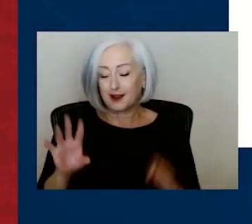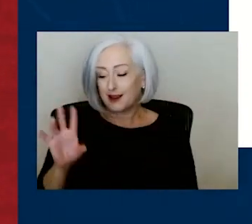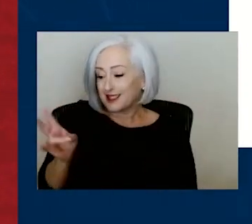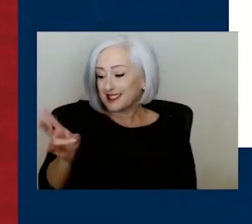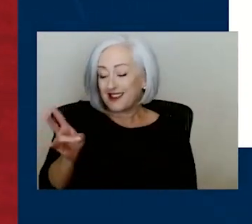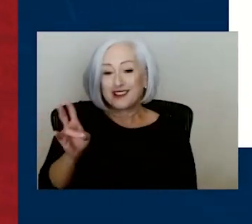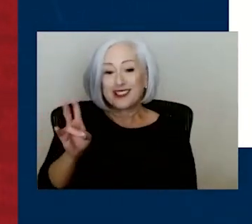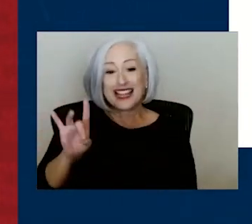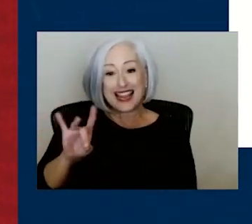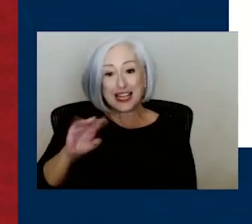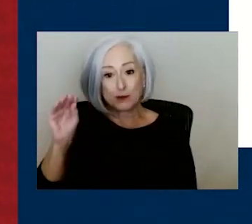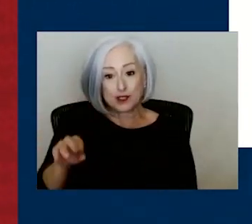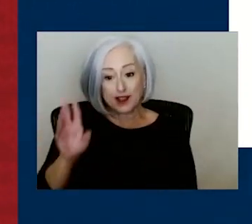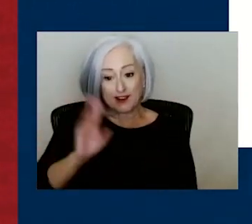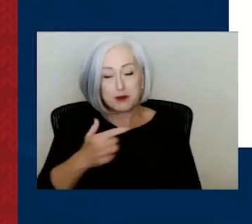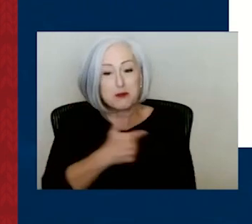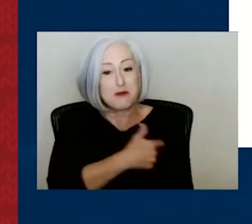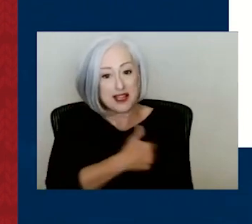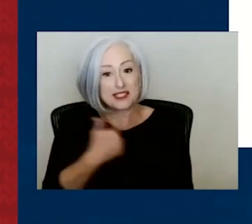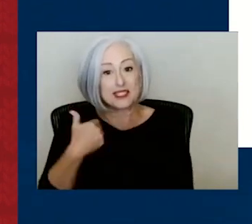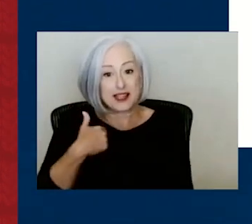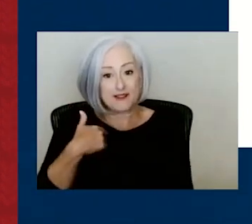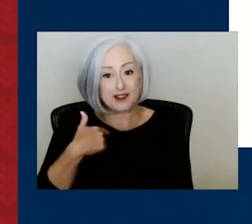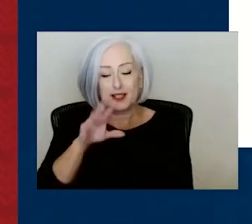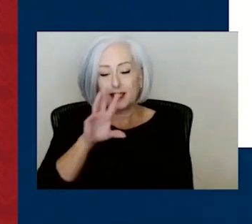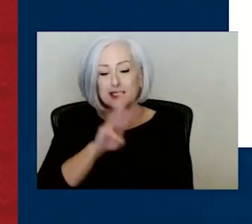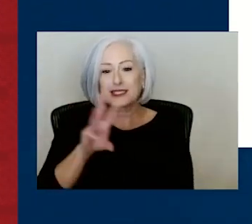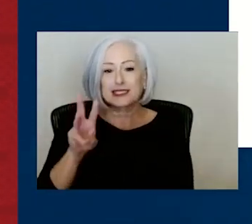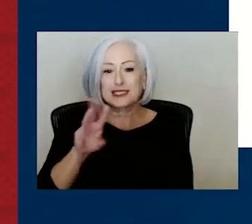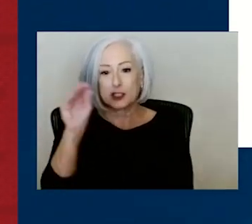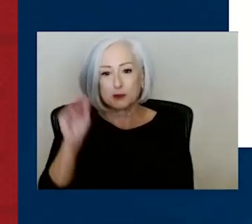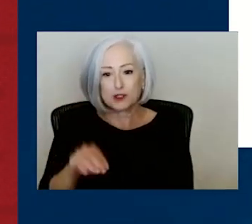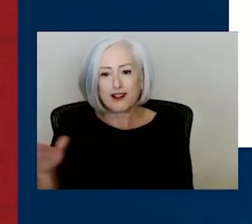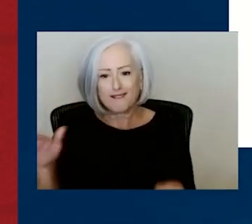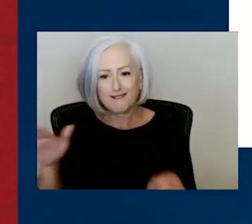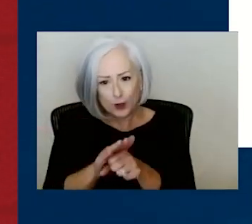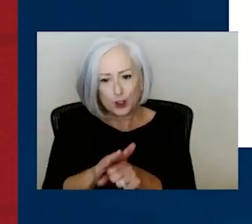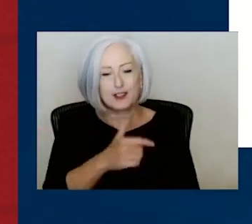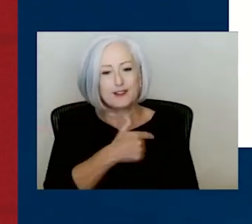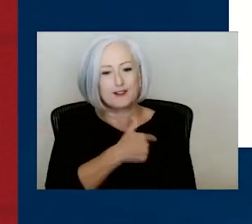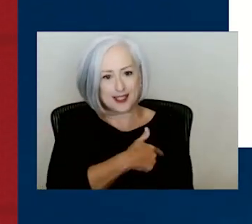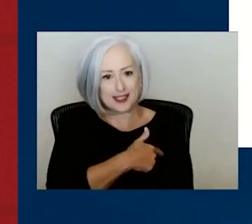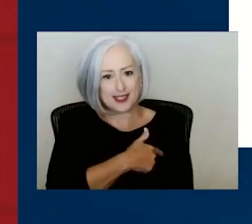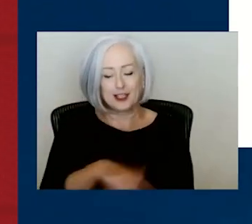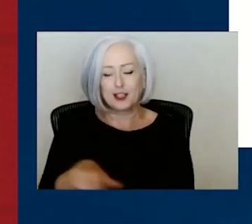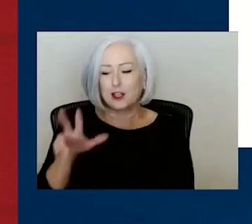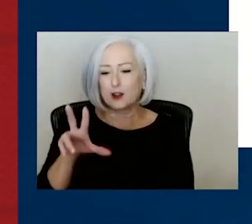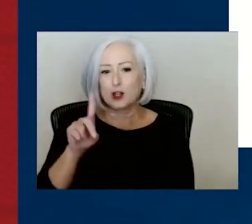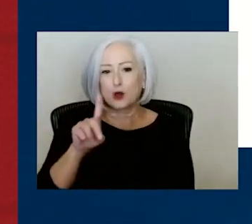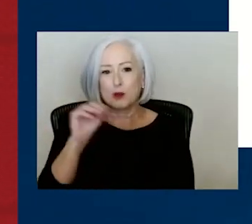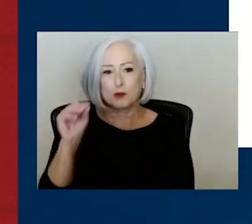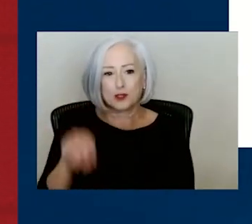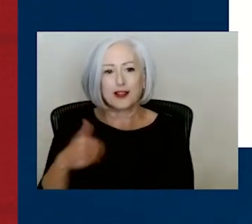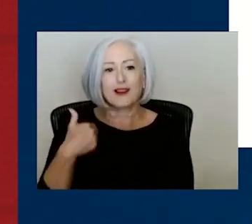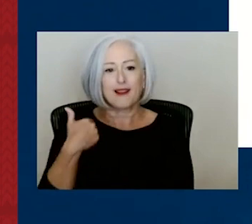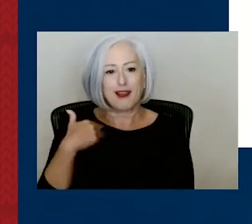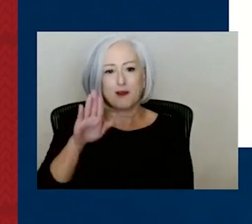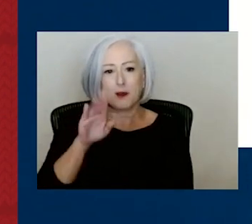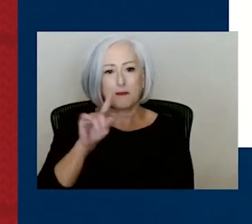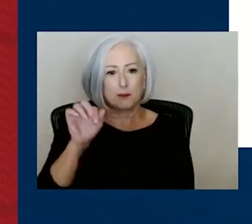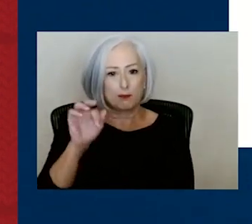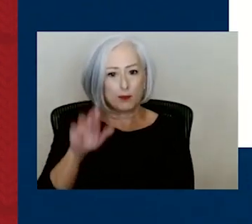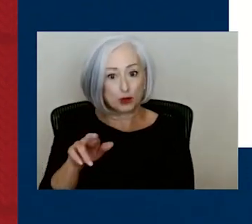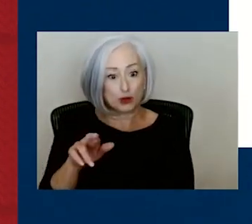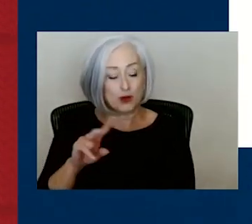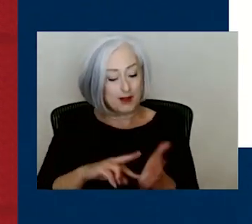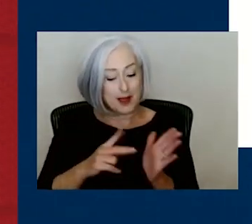vaccinated, 66% are fully vaccinated, and 31% are boosted. So that's showing a lot of people in the United States